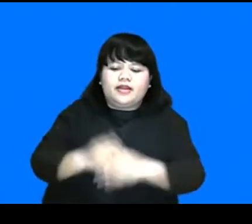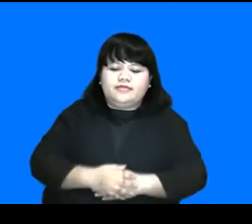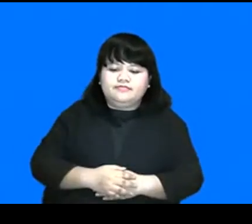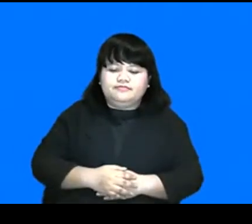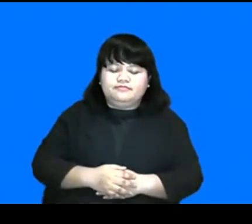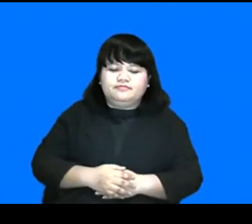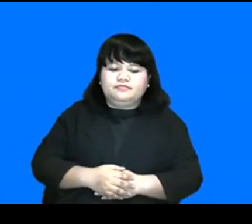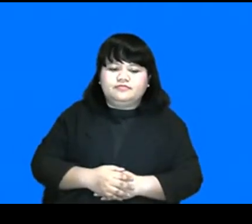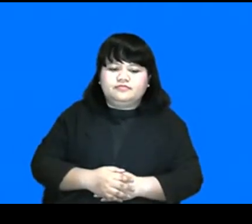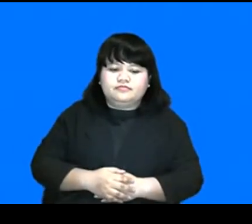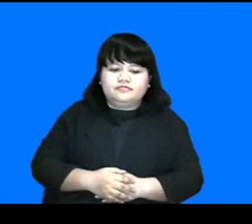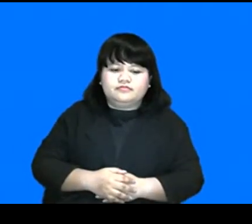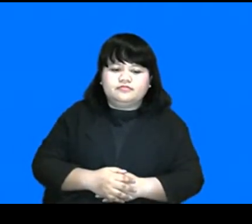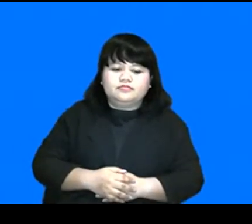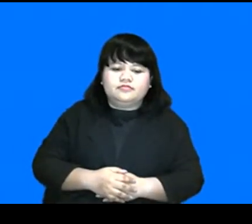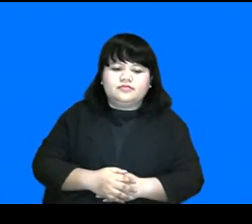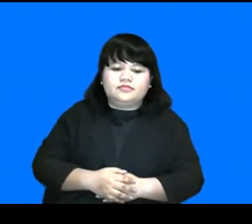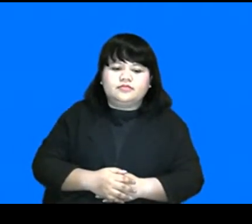yes, thank you. This.